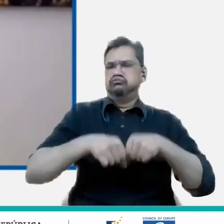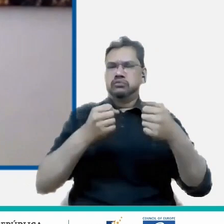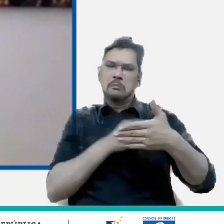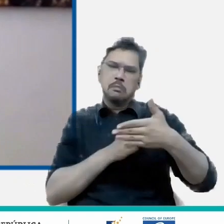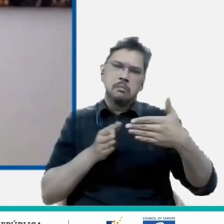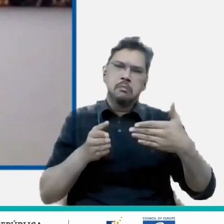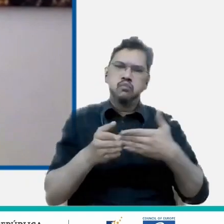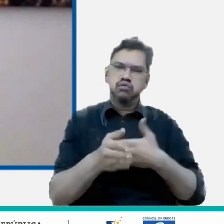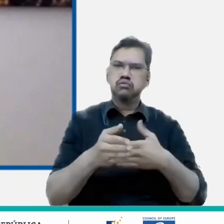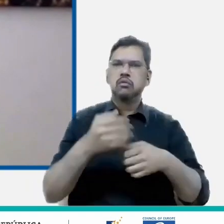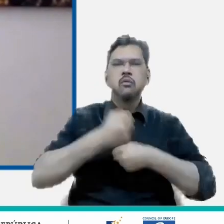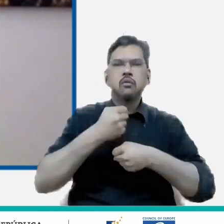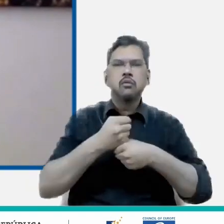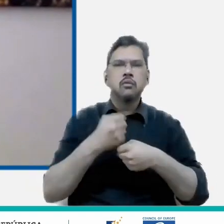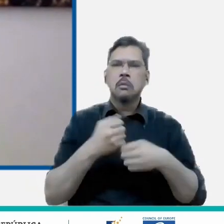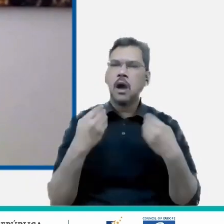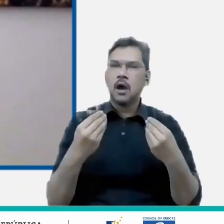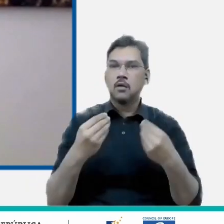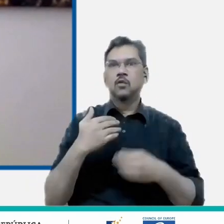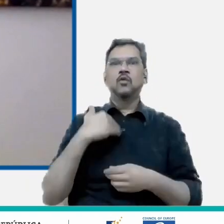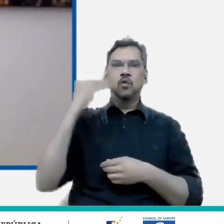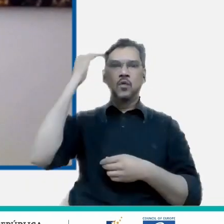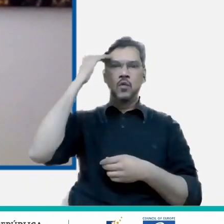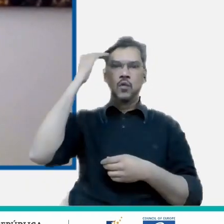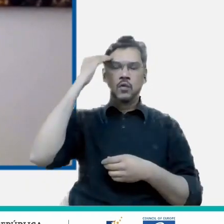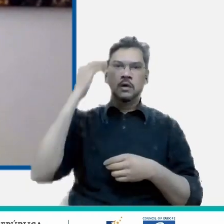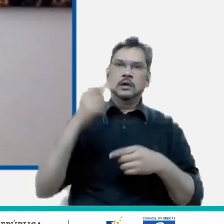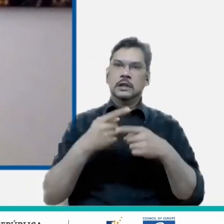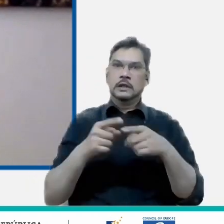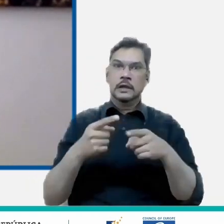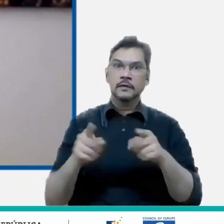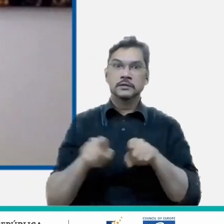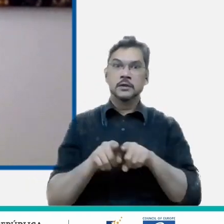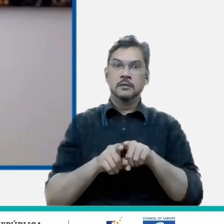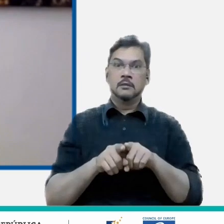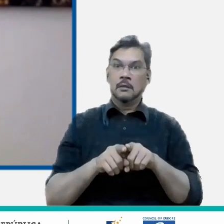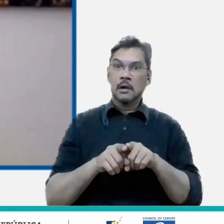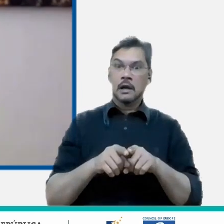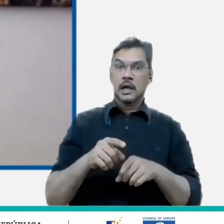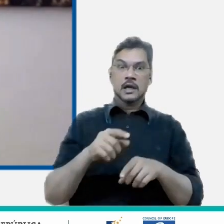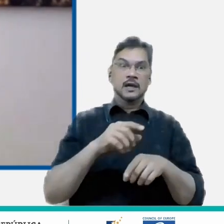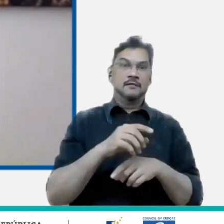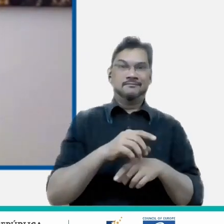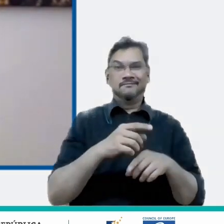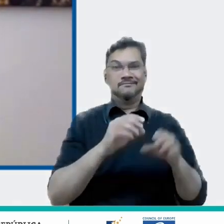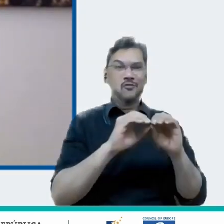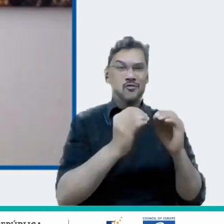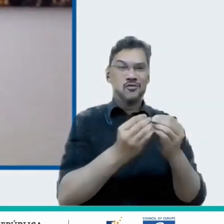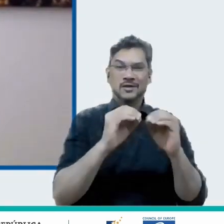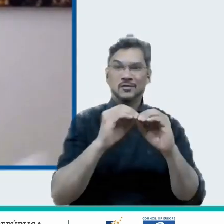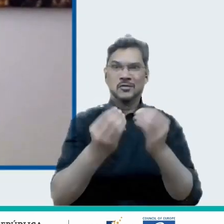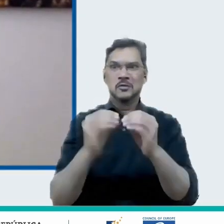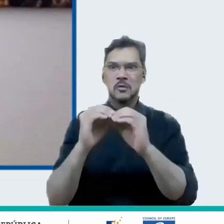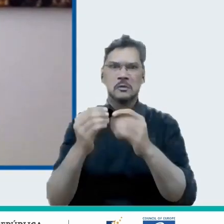involving civil society, youth, academia. And I'm really happy to see that, and I hope that the roadmap will be